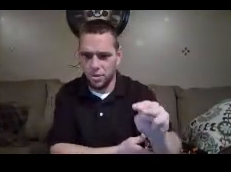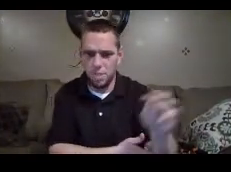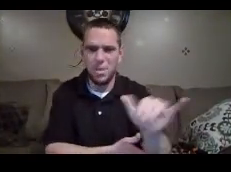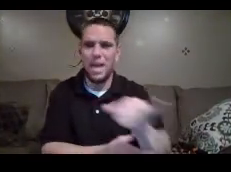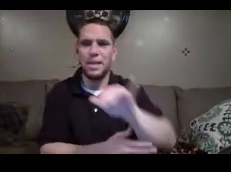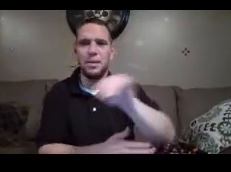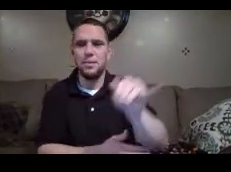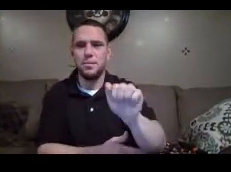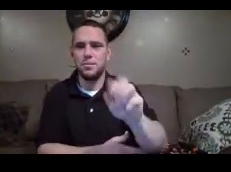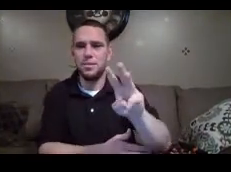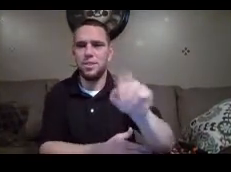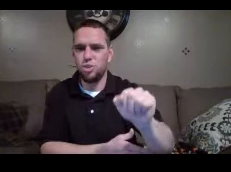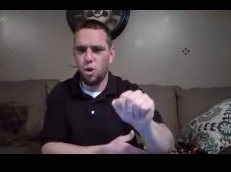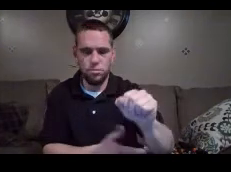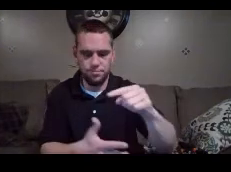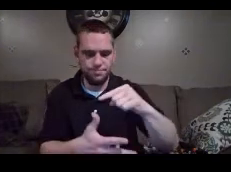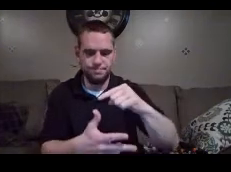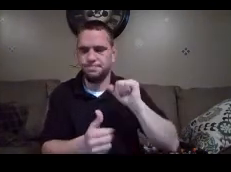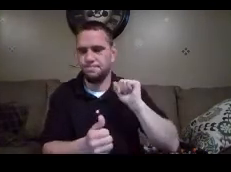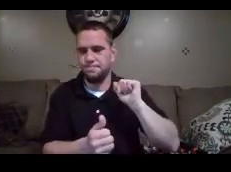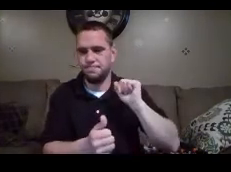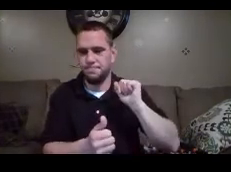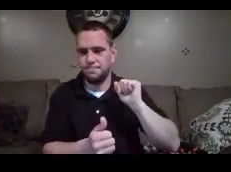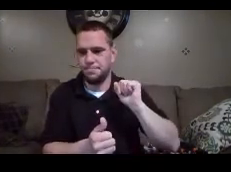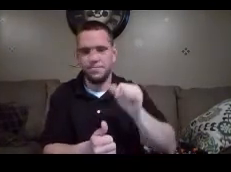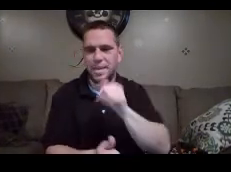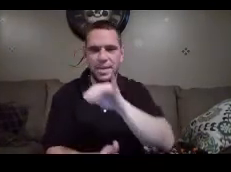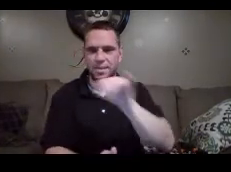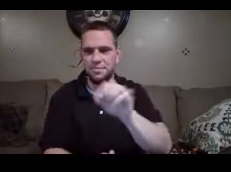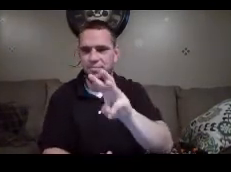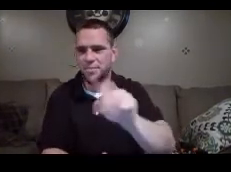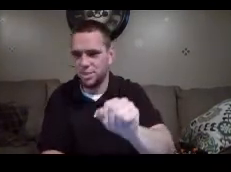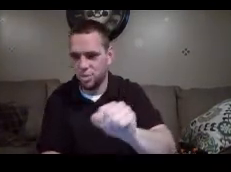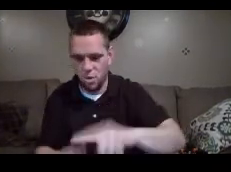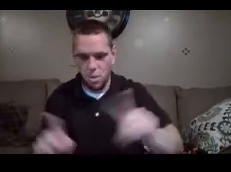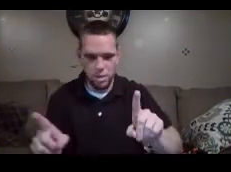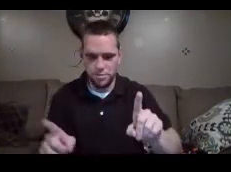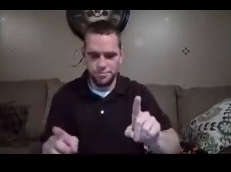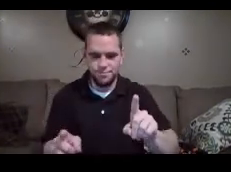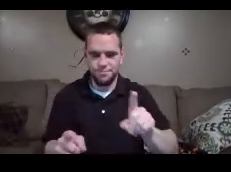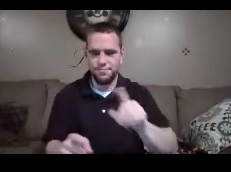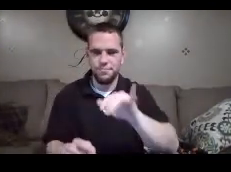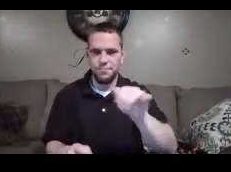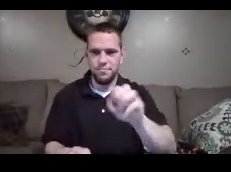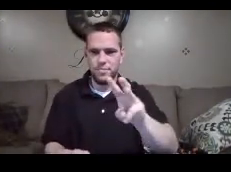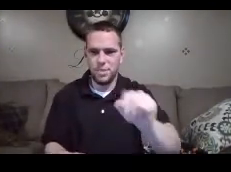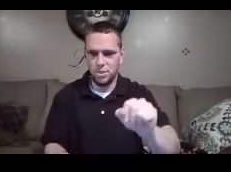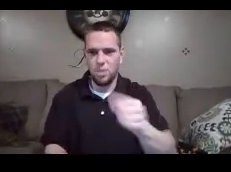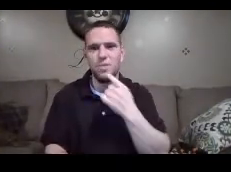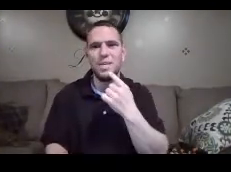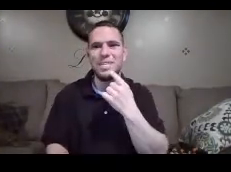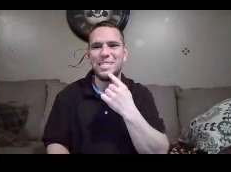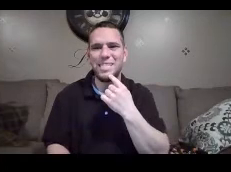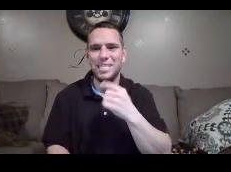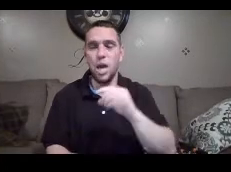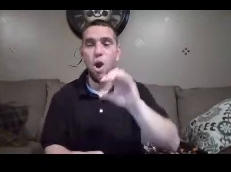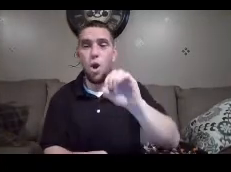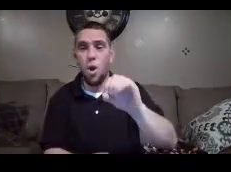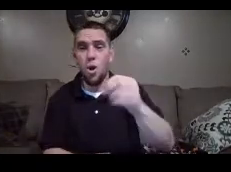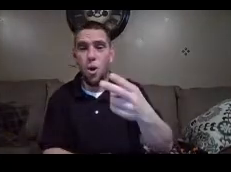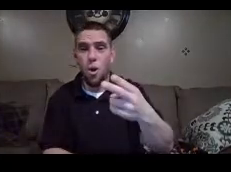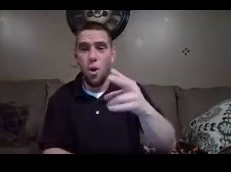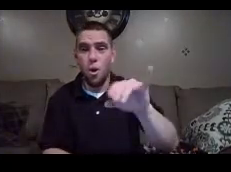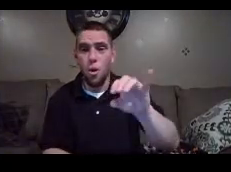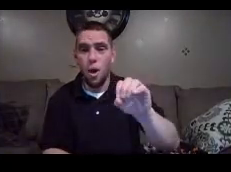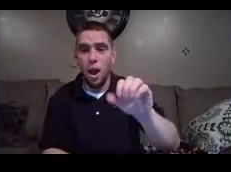and this isn't even an acronym, this is true for other words as well, but JAWS oftentimes pronounce Ohioans as OEANs. So some of